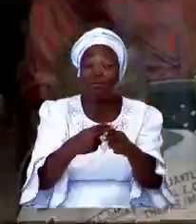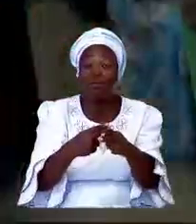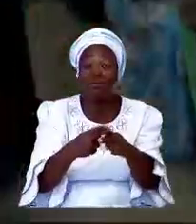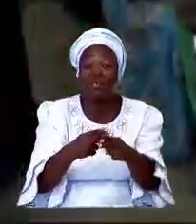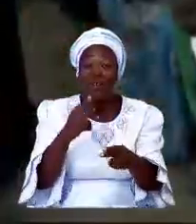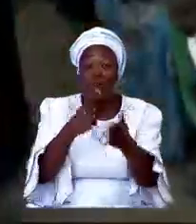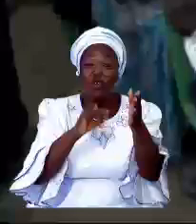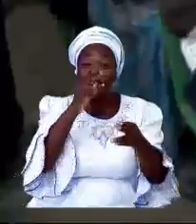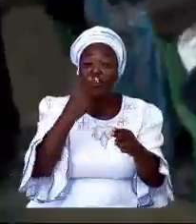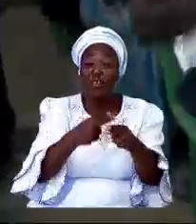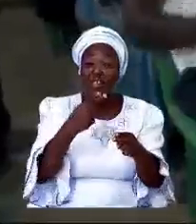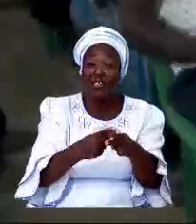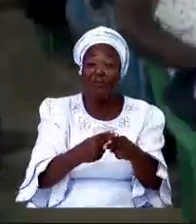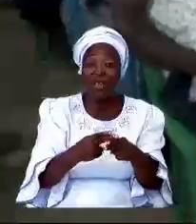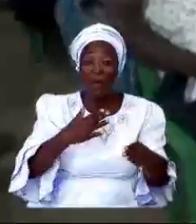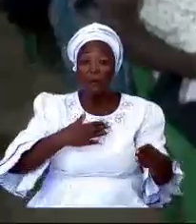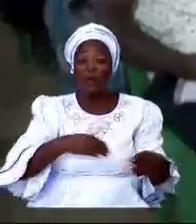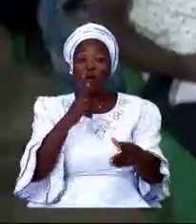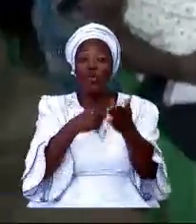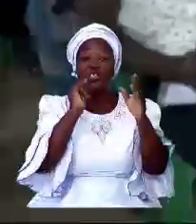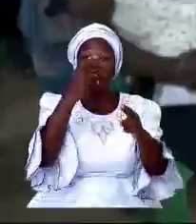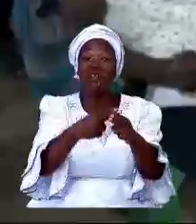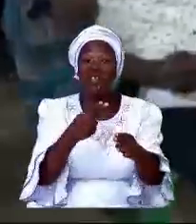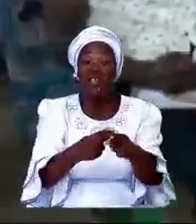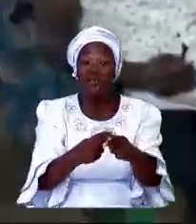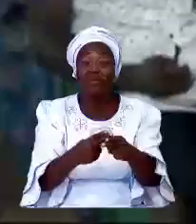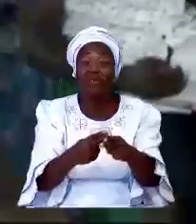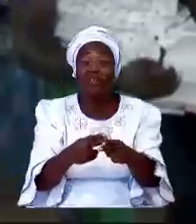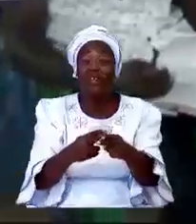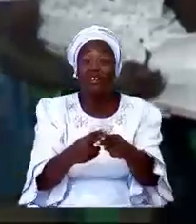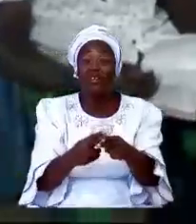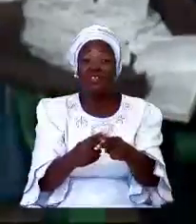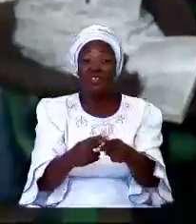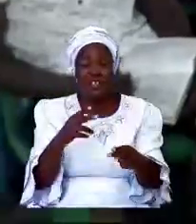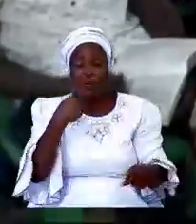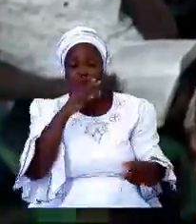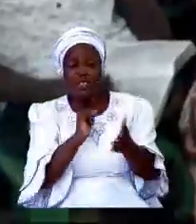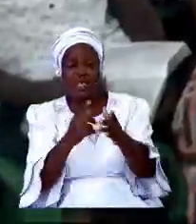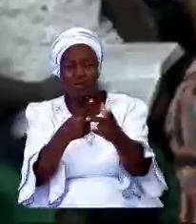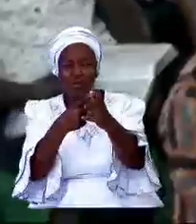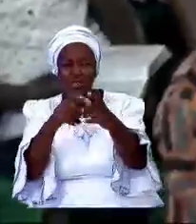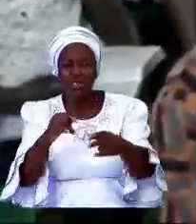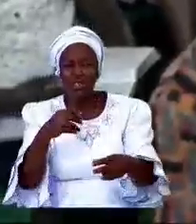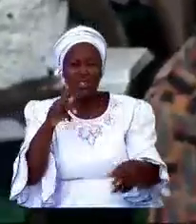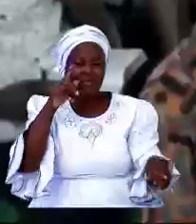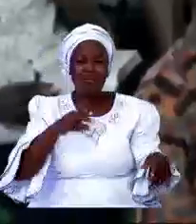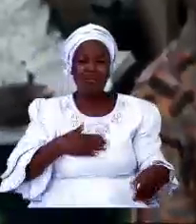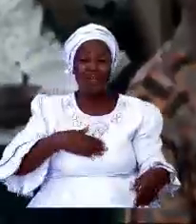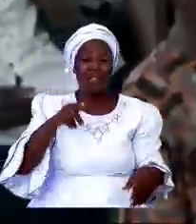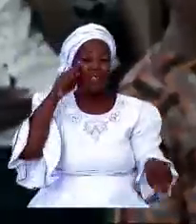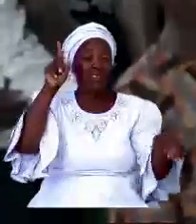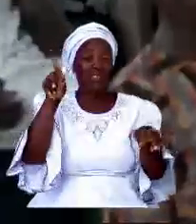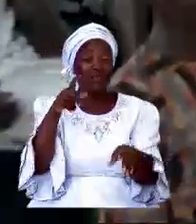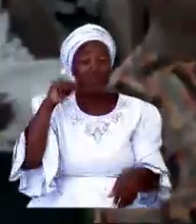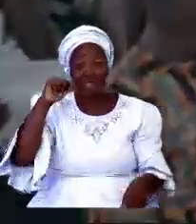is that? What's your name? They say, who is that running? I